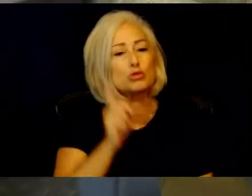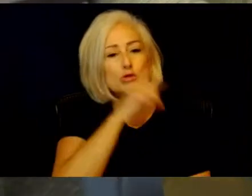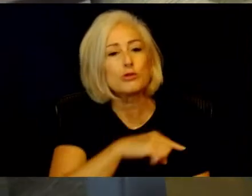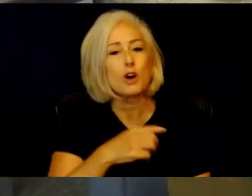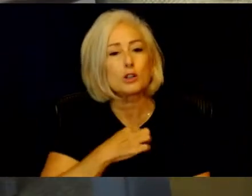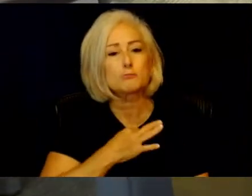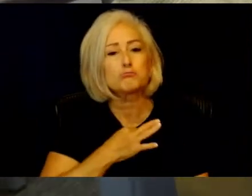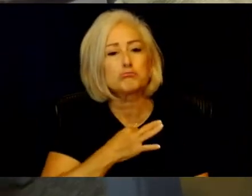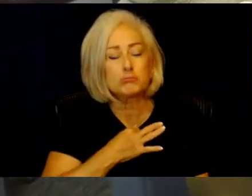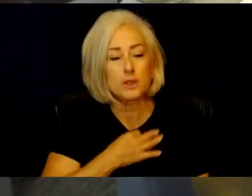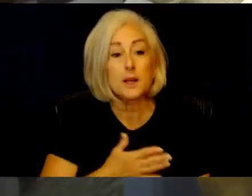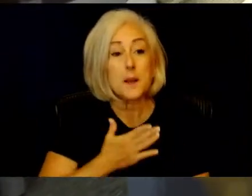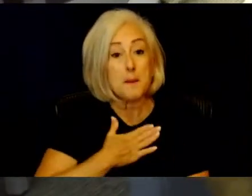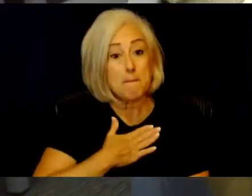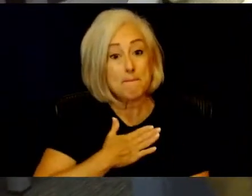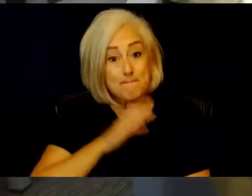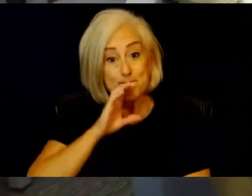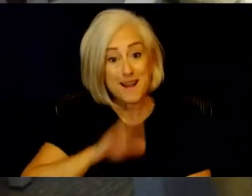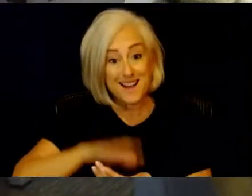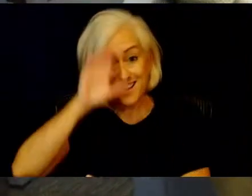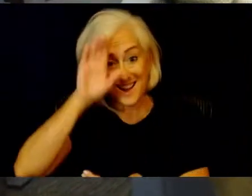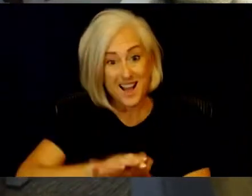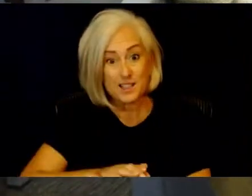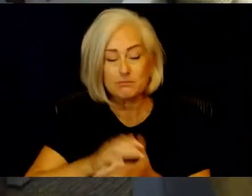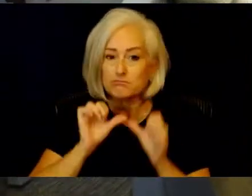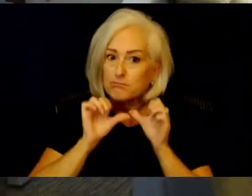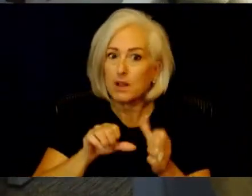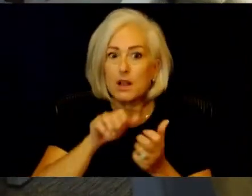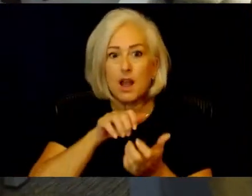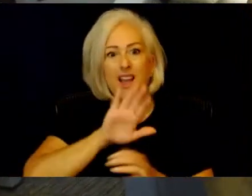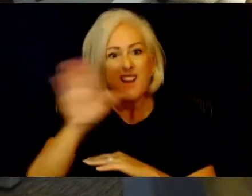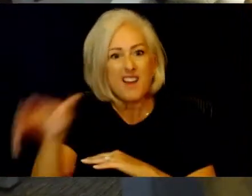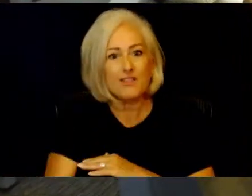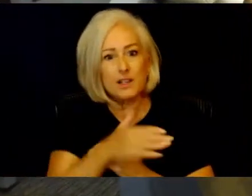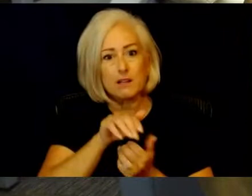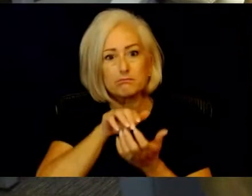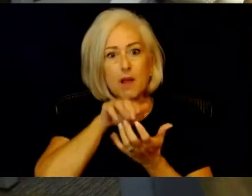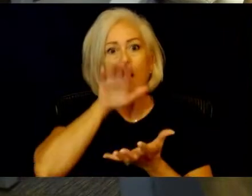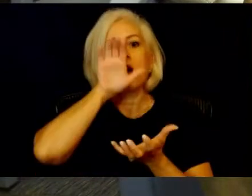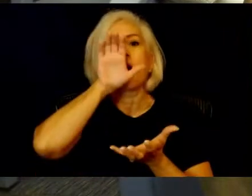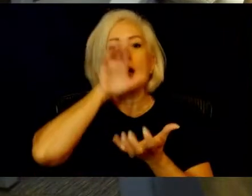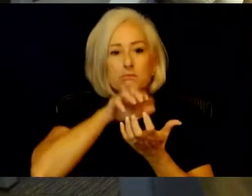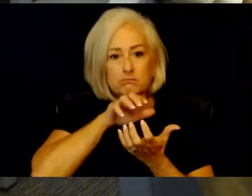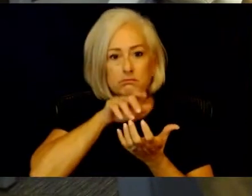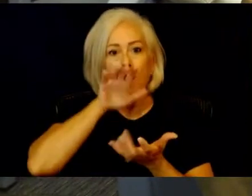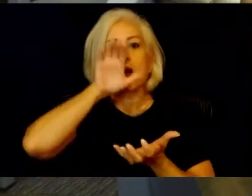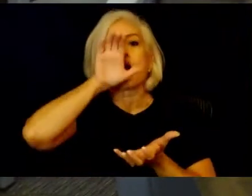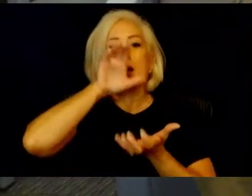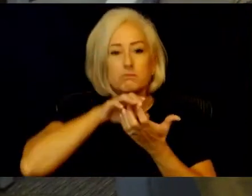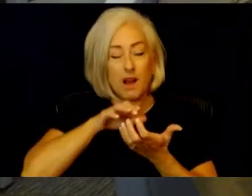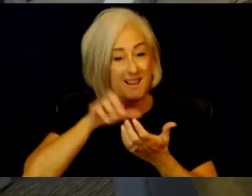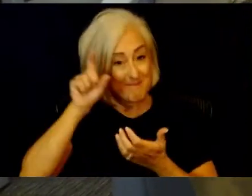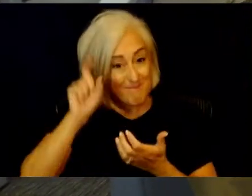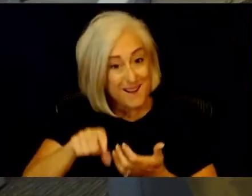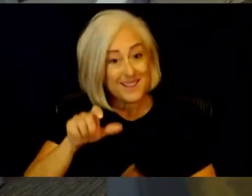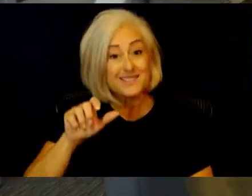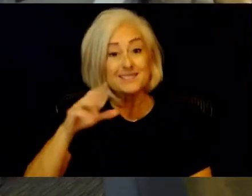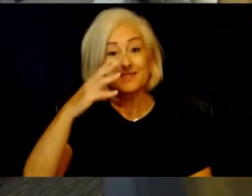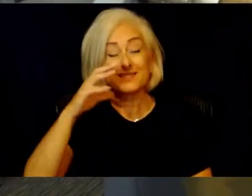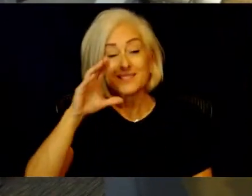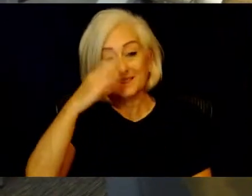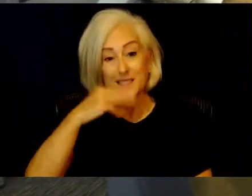chronically snores, therefore he must have sleep apnea. Not exactly true, but if they snore to the point that they are bothering your